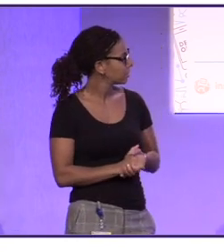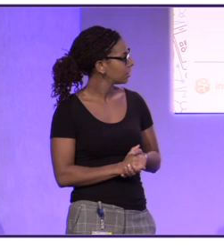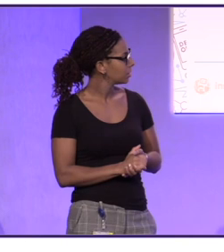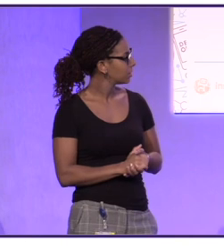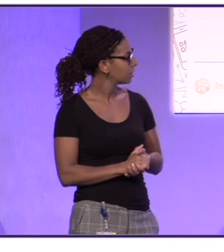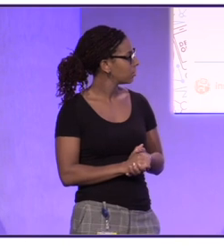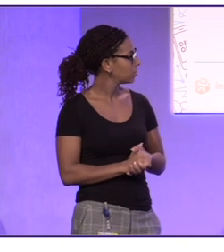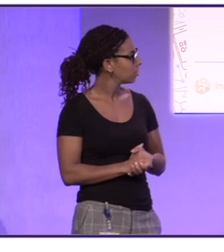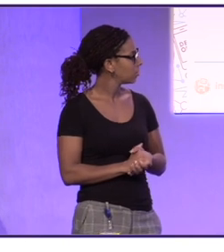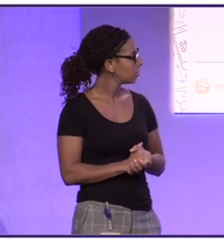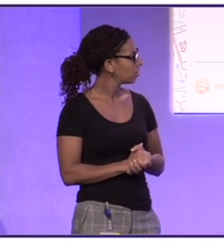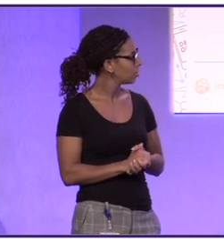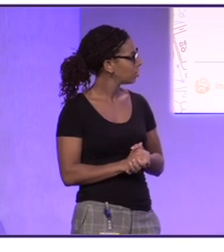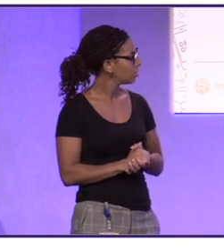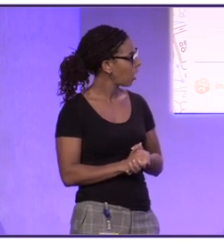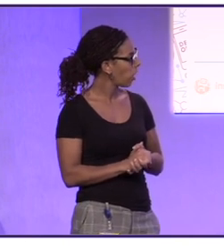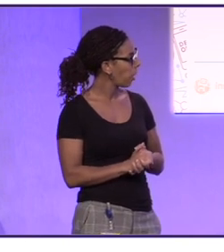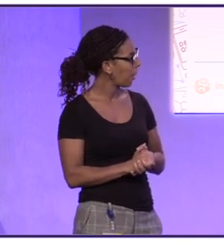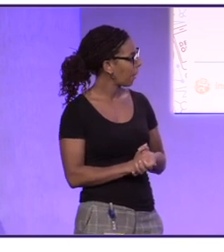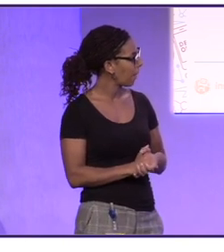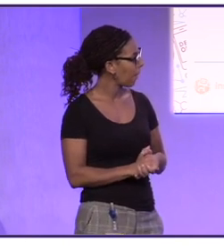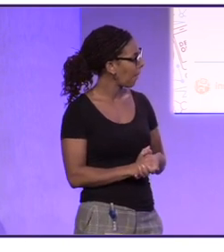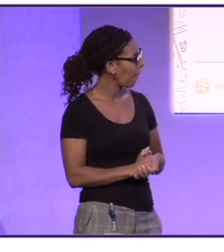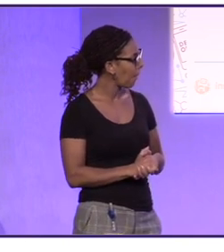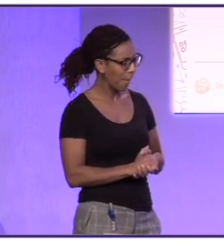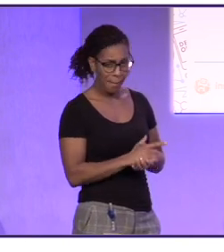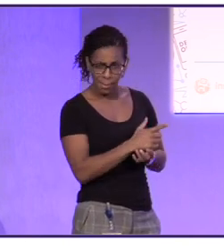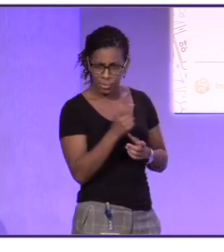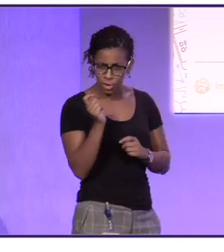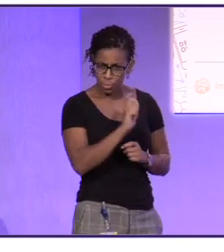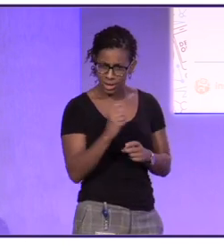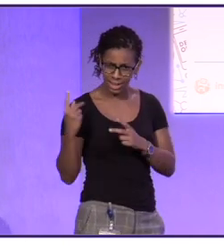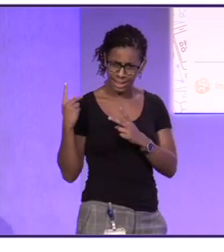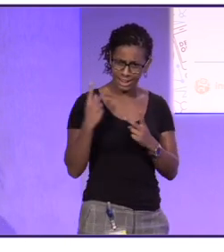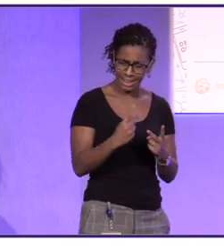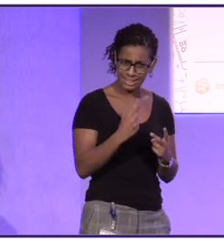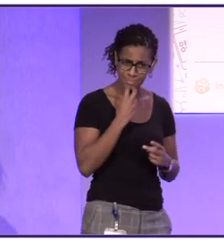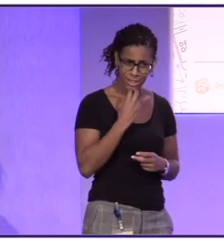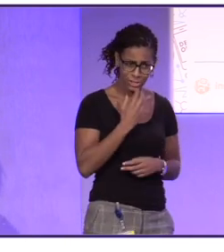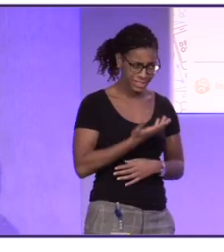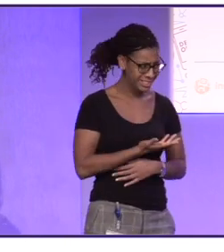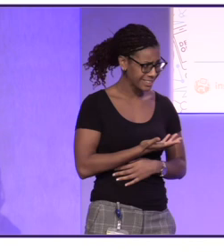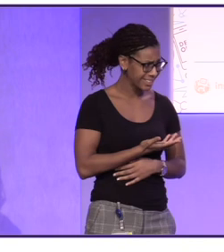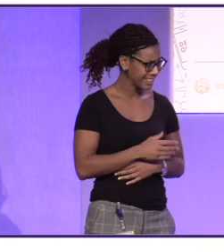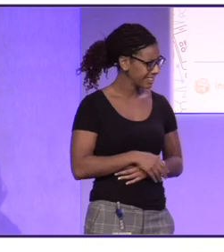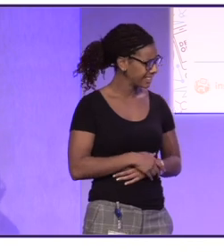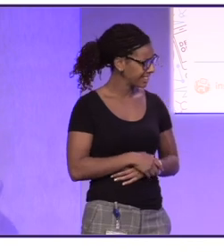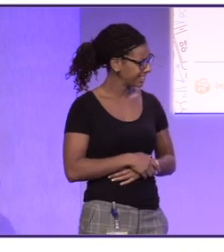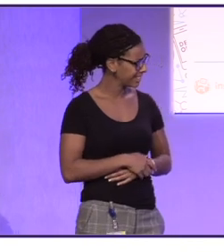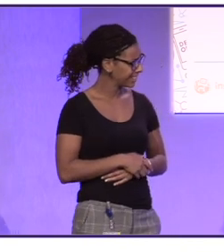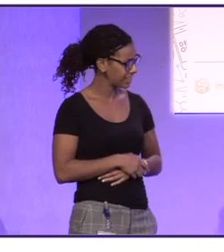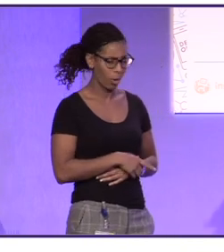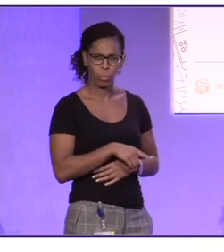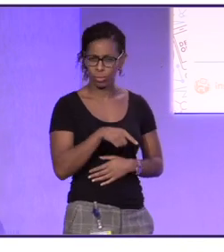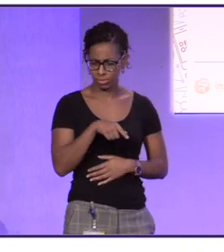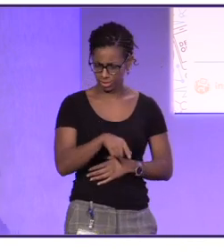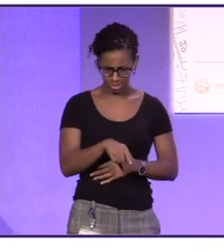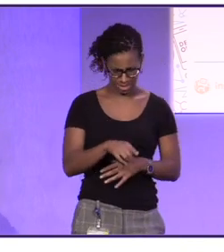I like it. Did you bring legacy batteries? Maybe. No, these are state of the